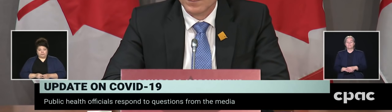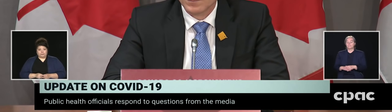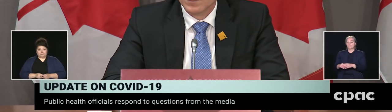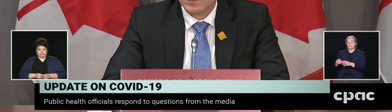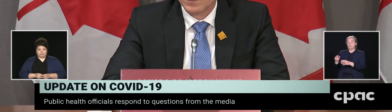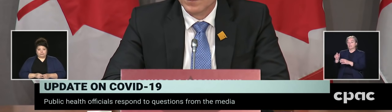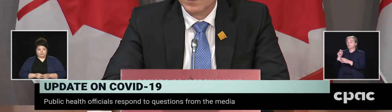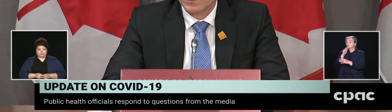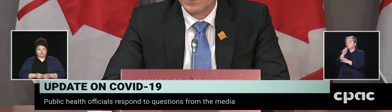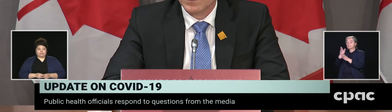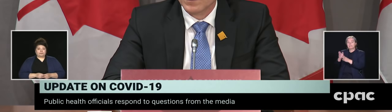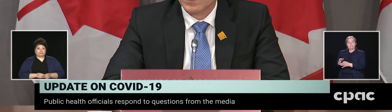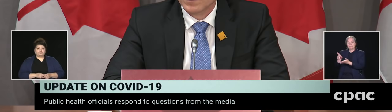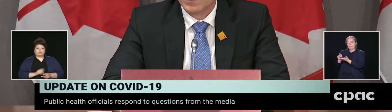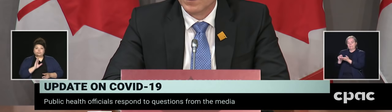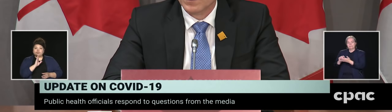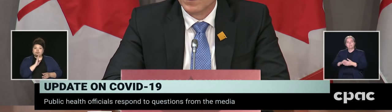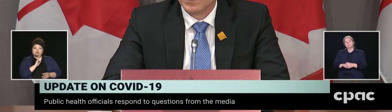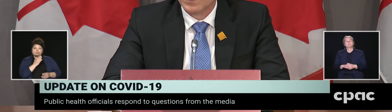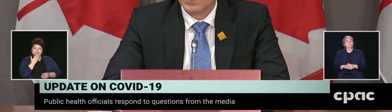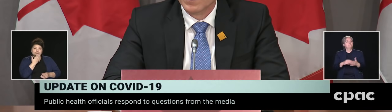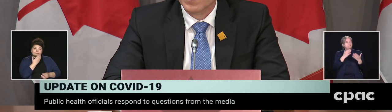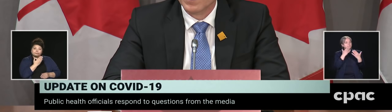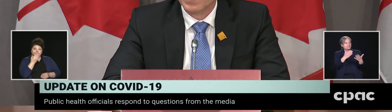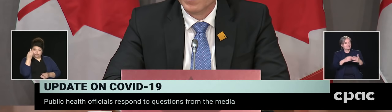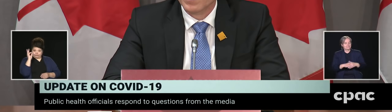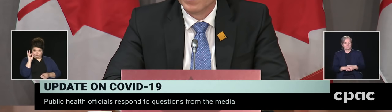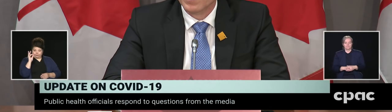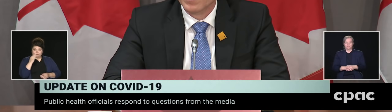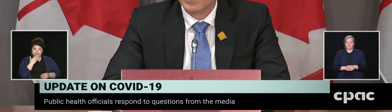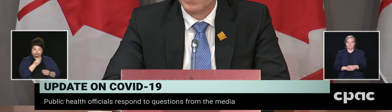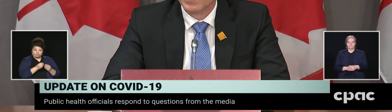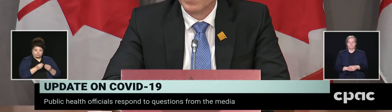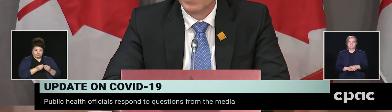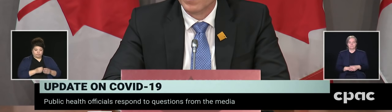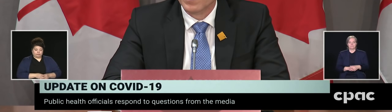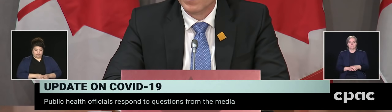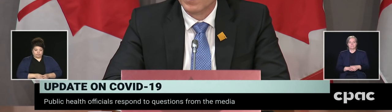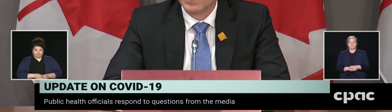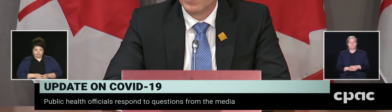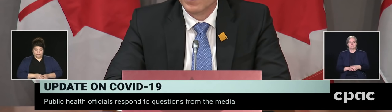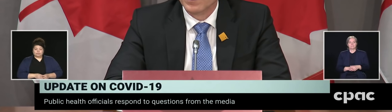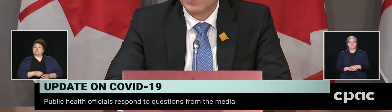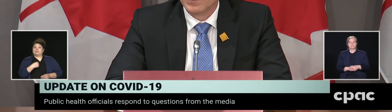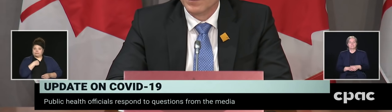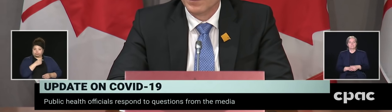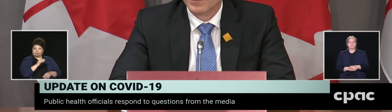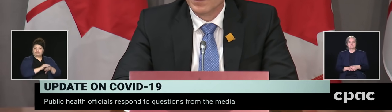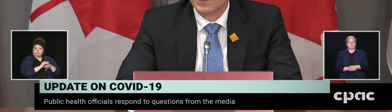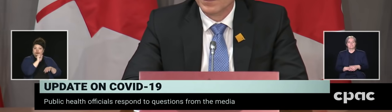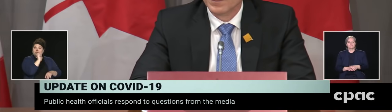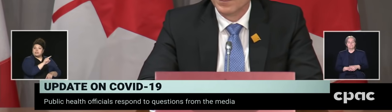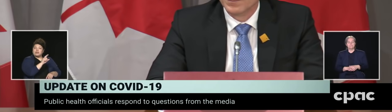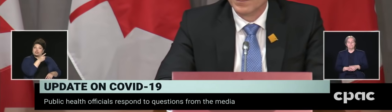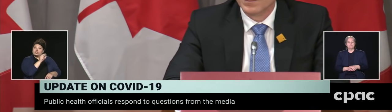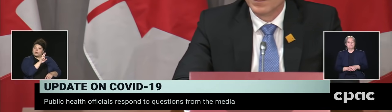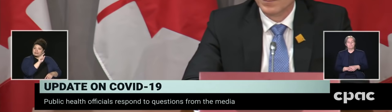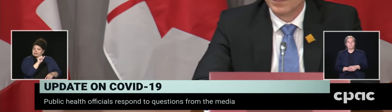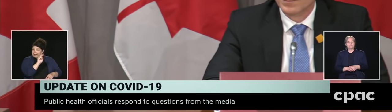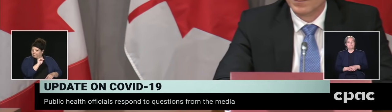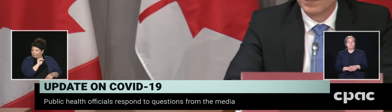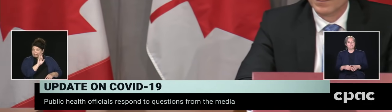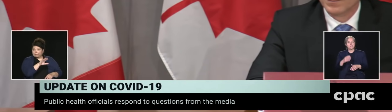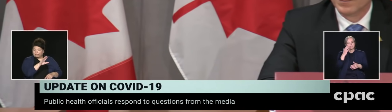Merci beaucoup. Good afternoon. My question is for Dr. Tam. How worried are you about